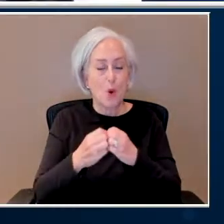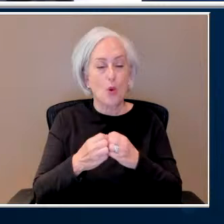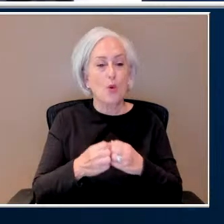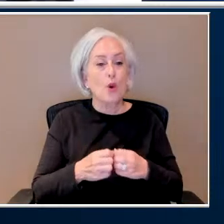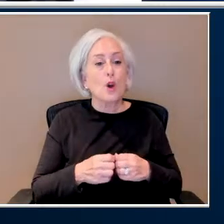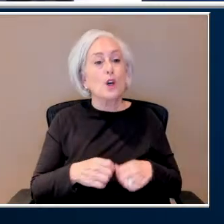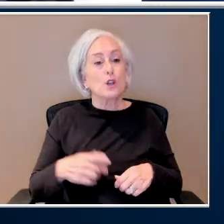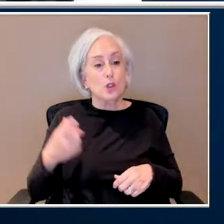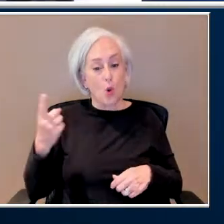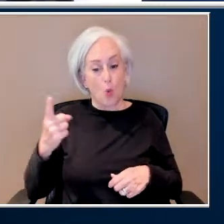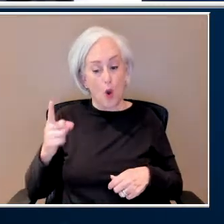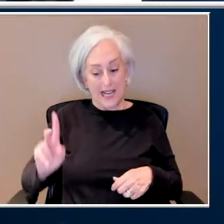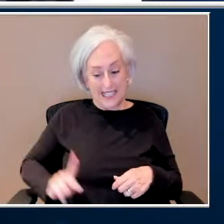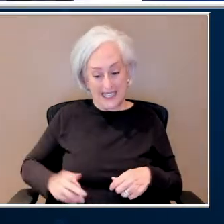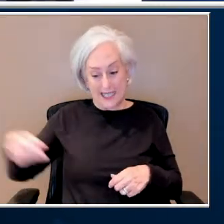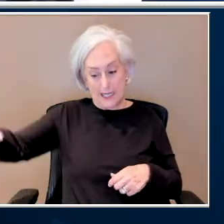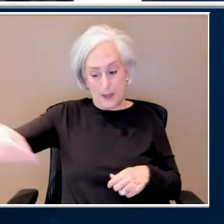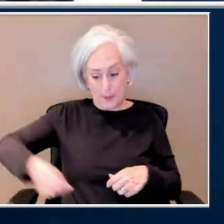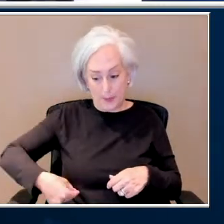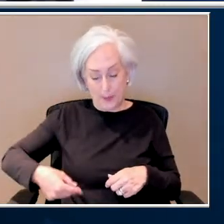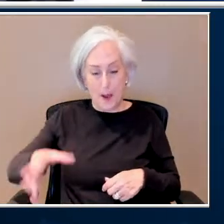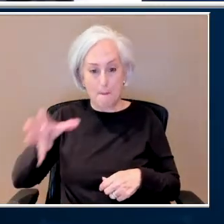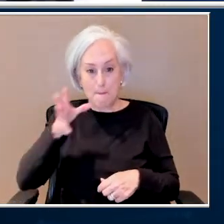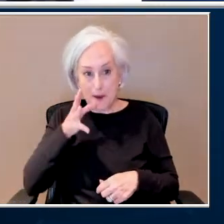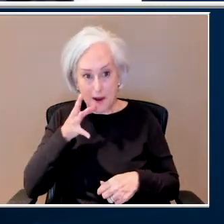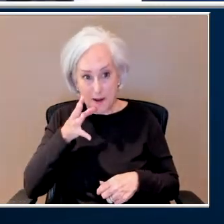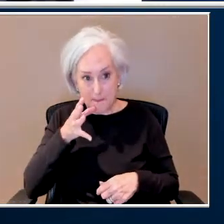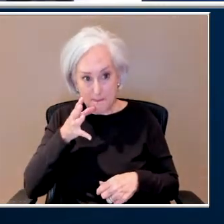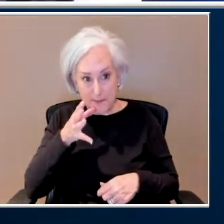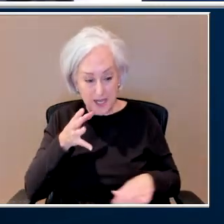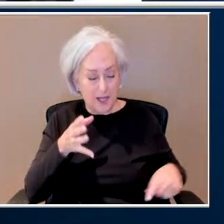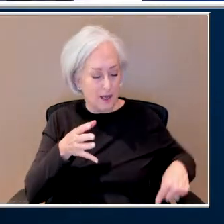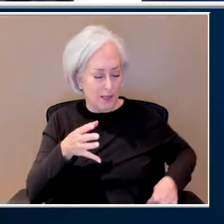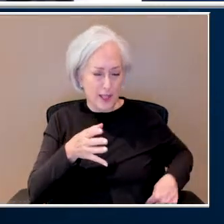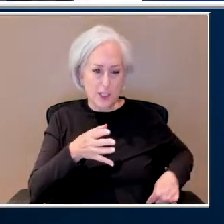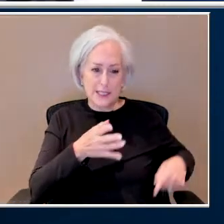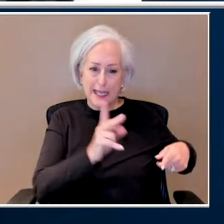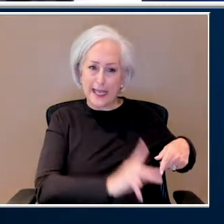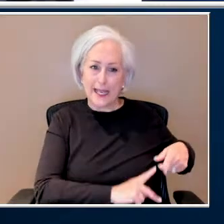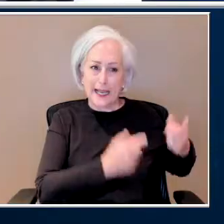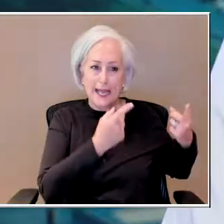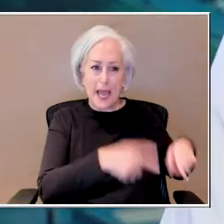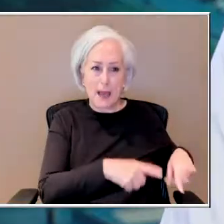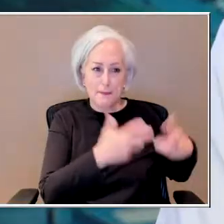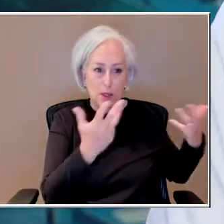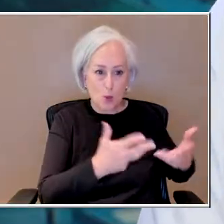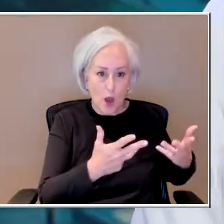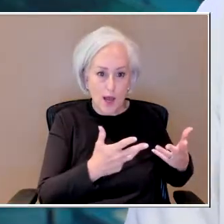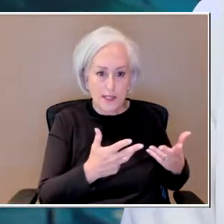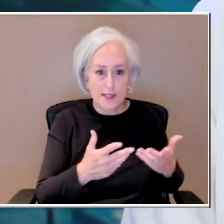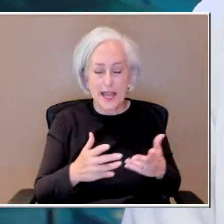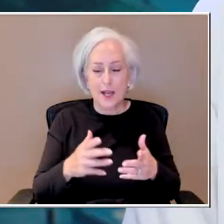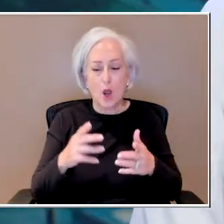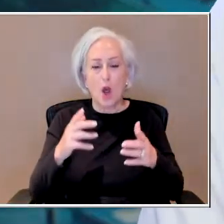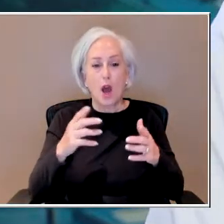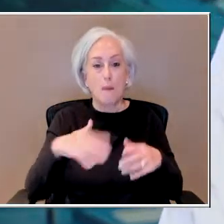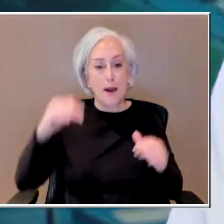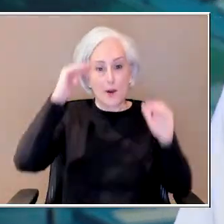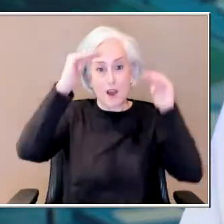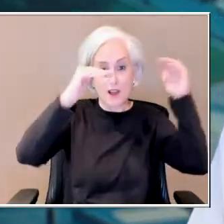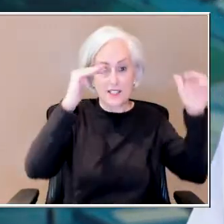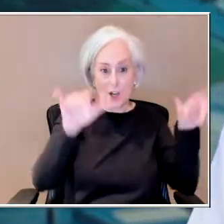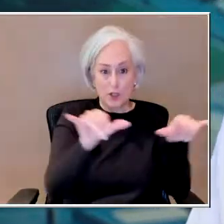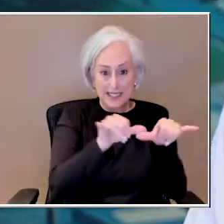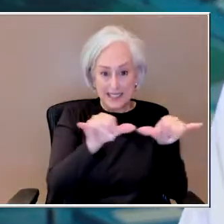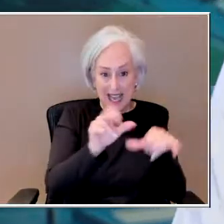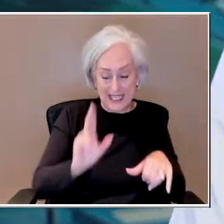mom's, and is there ever a problem with fitting an adult kidney into a child's body? Yeah. So the native kidneys stay in